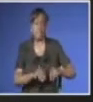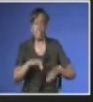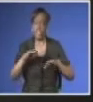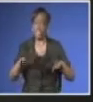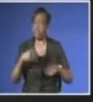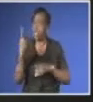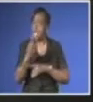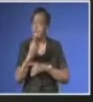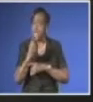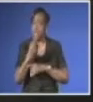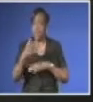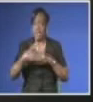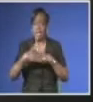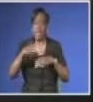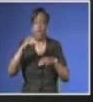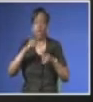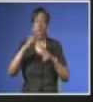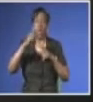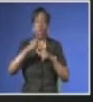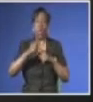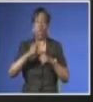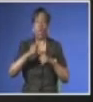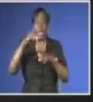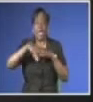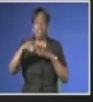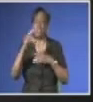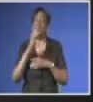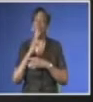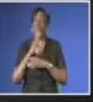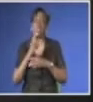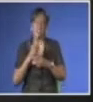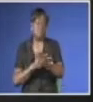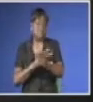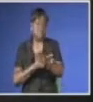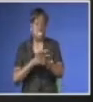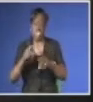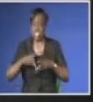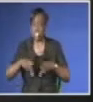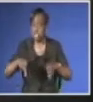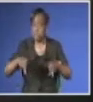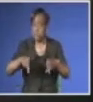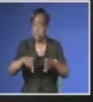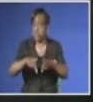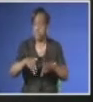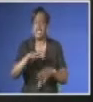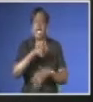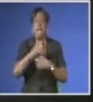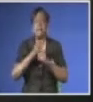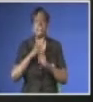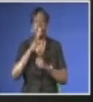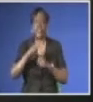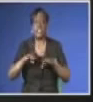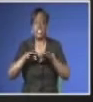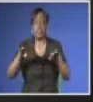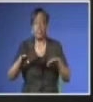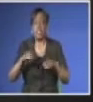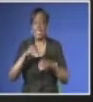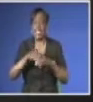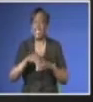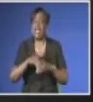beaches, pools, bathtubs, sinks, or toilets. Also, ensure that children swim in designated swimming areas while at the beach or